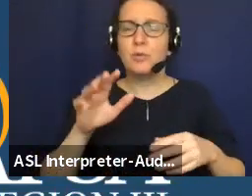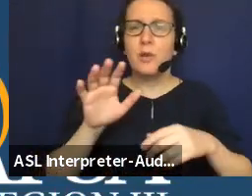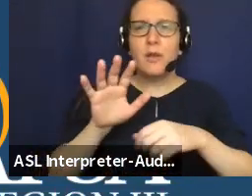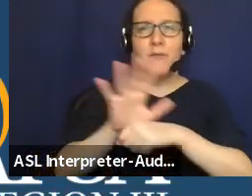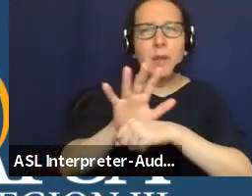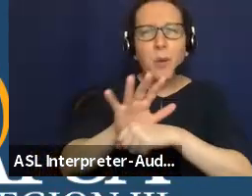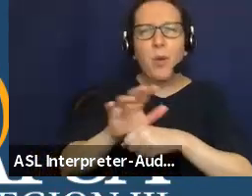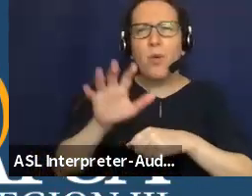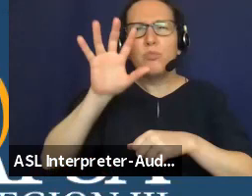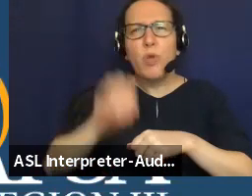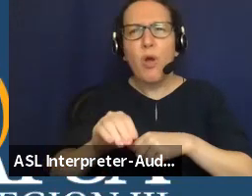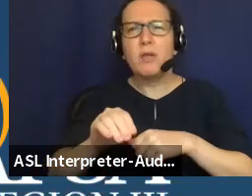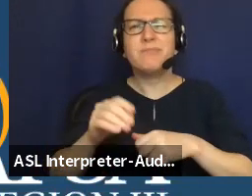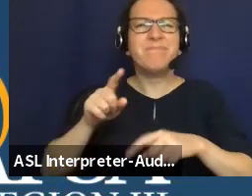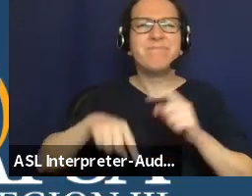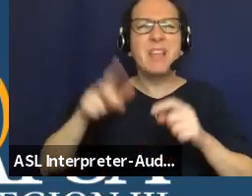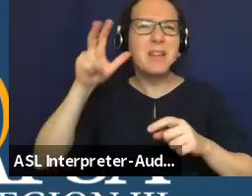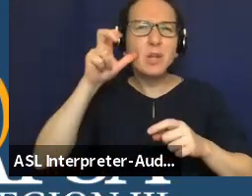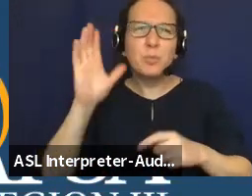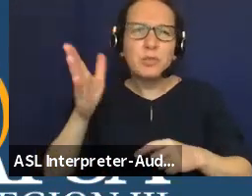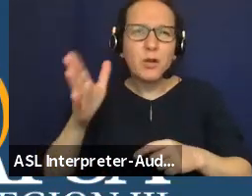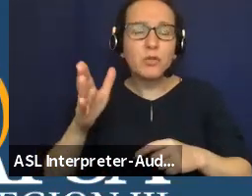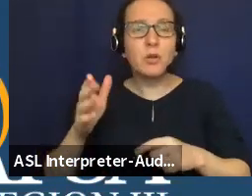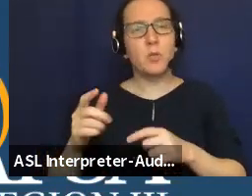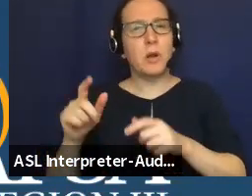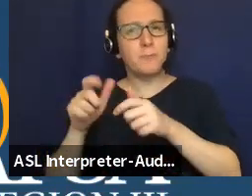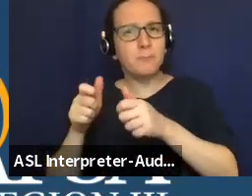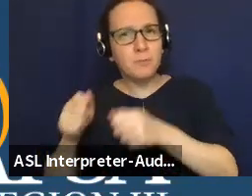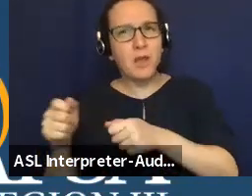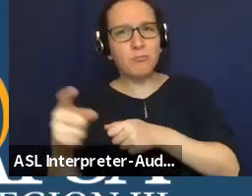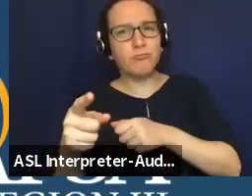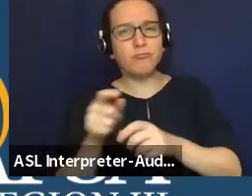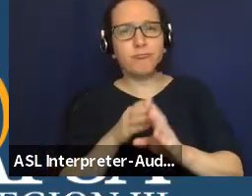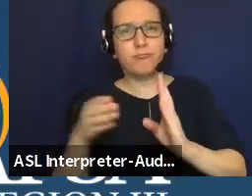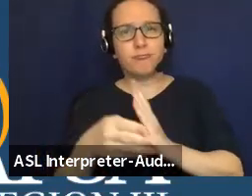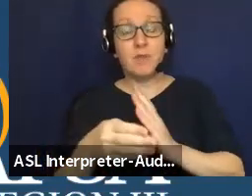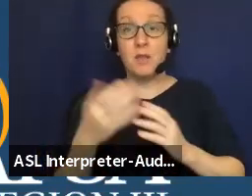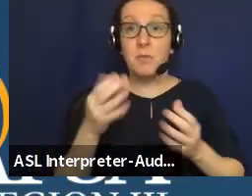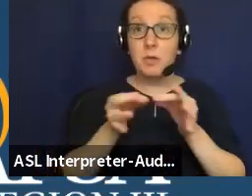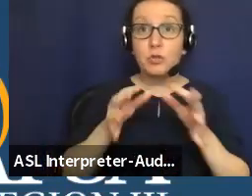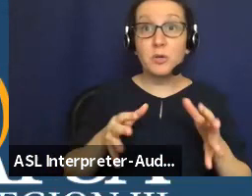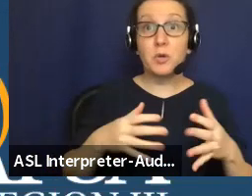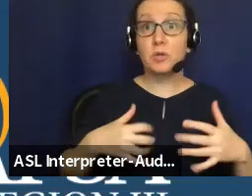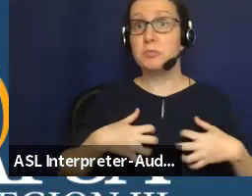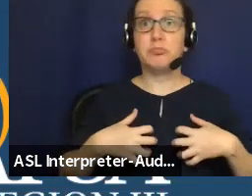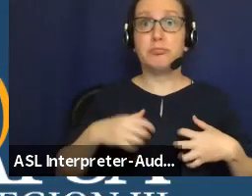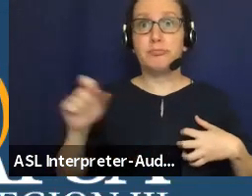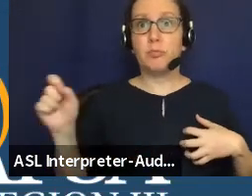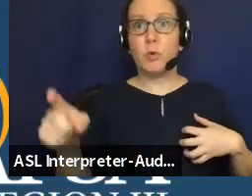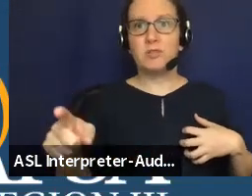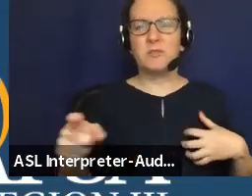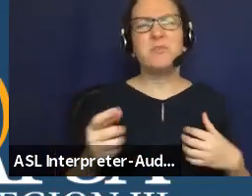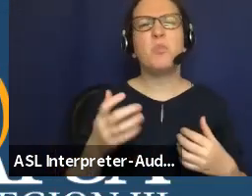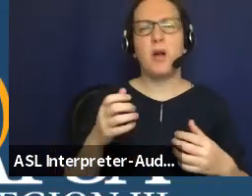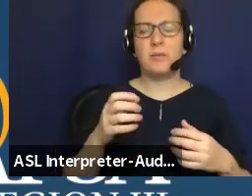or I can't hear the presenter, or sometimes the interpreters might have a question. So you just want to be able to have